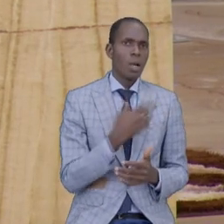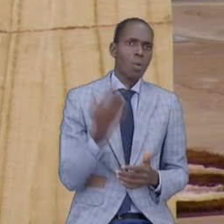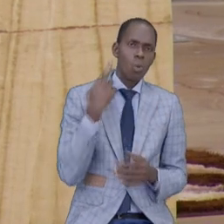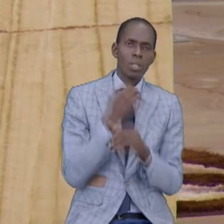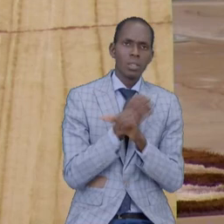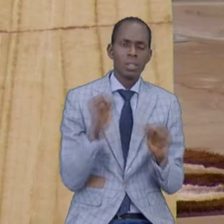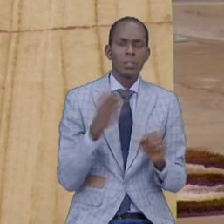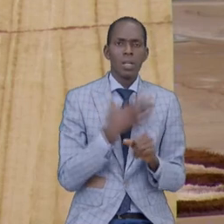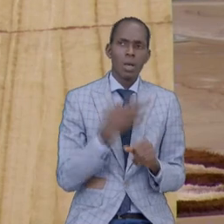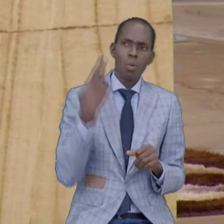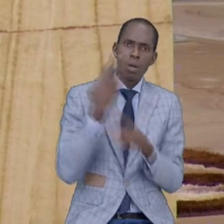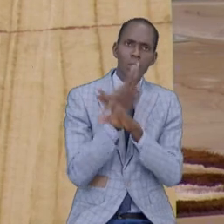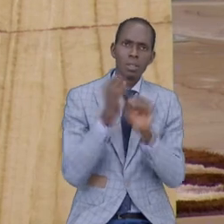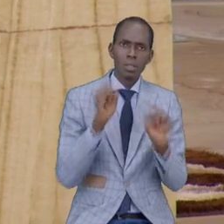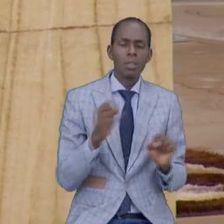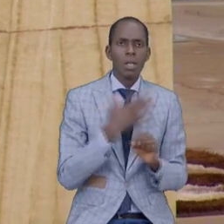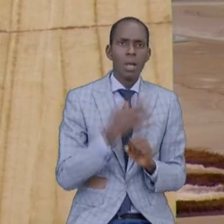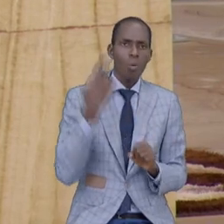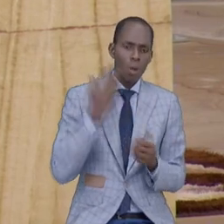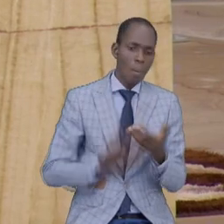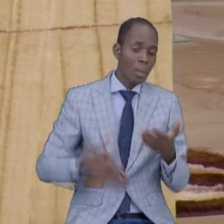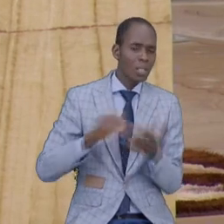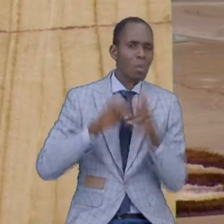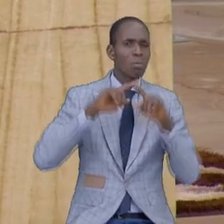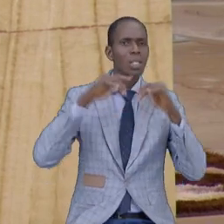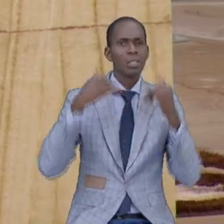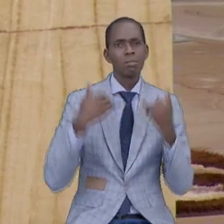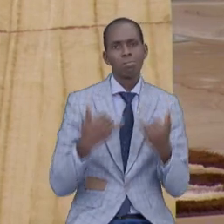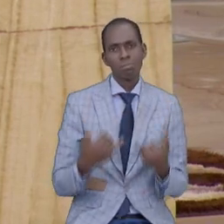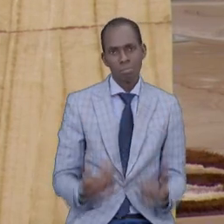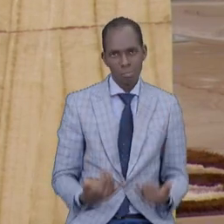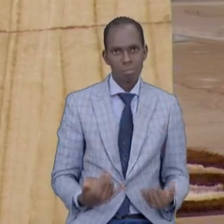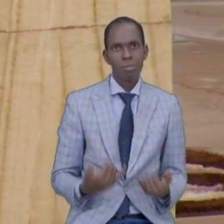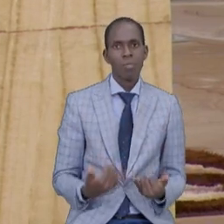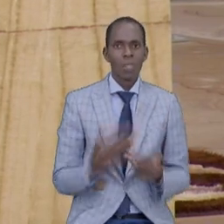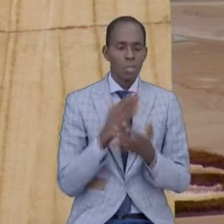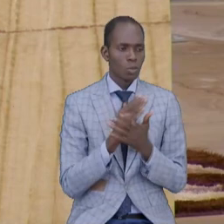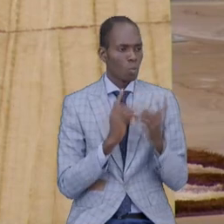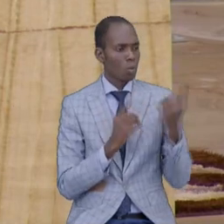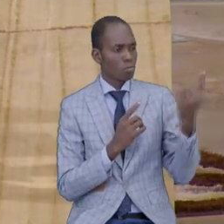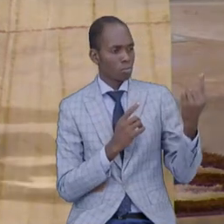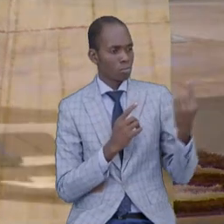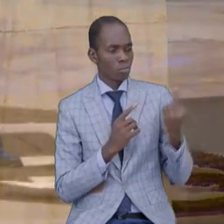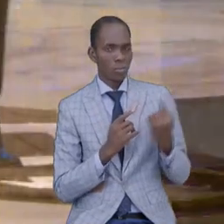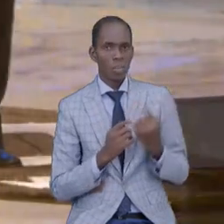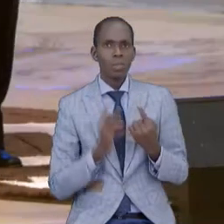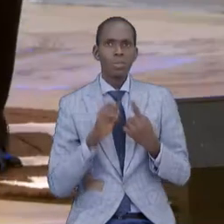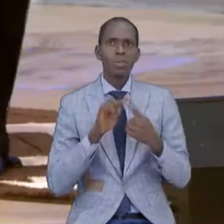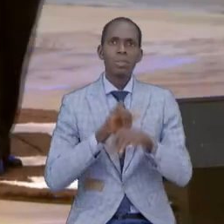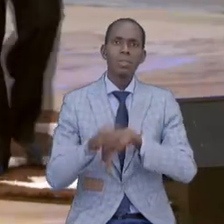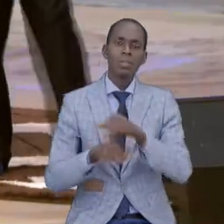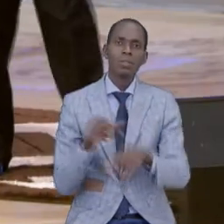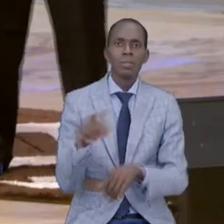were redeemed, and they were born again. But now somebody came to beguile